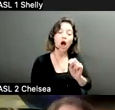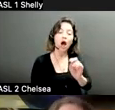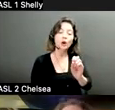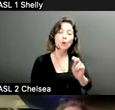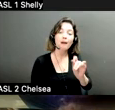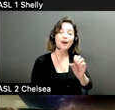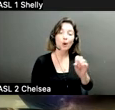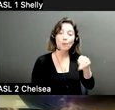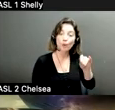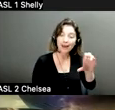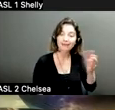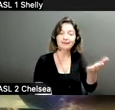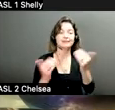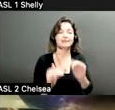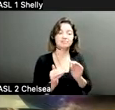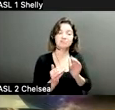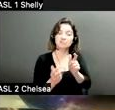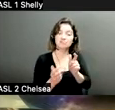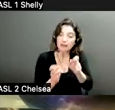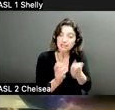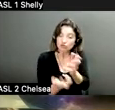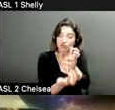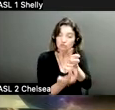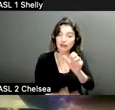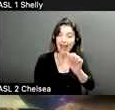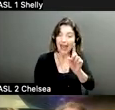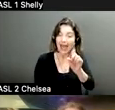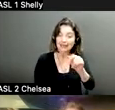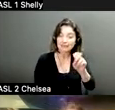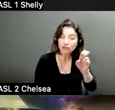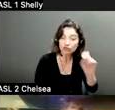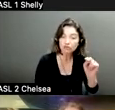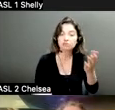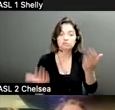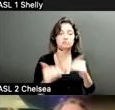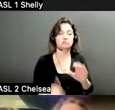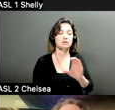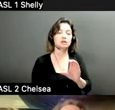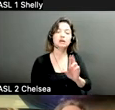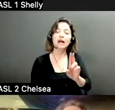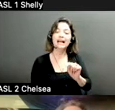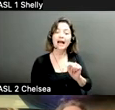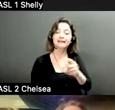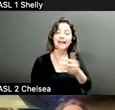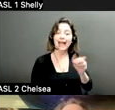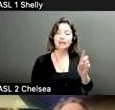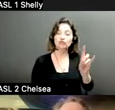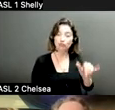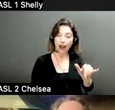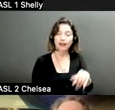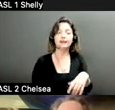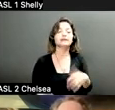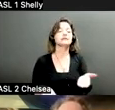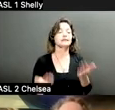an adaptation, cut and dry, subjective AF, which to